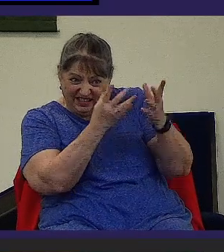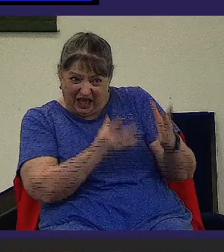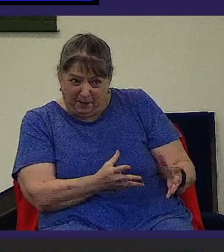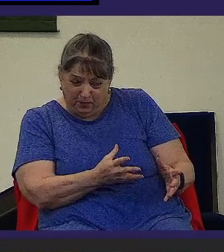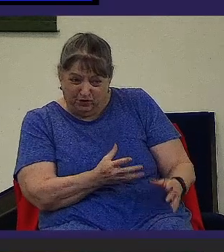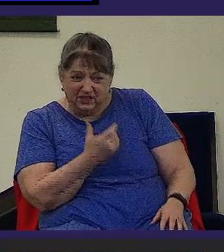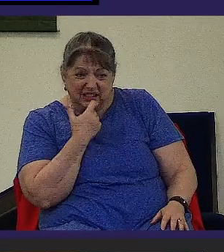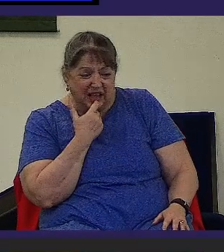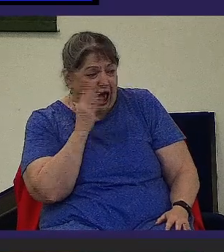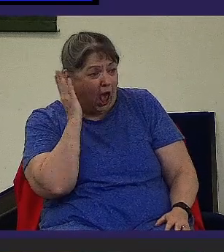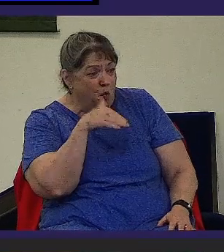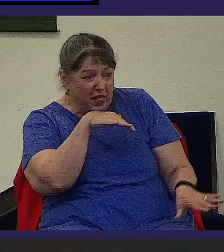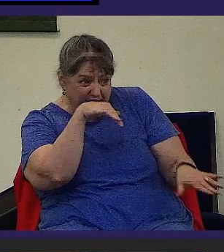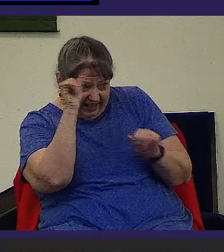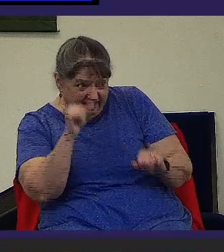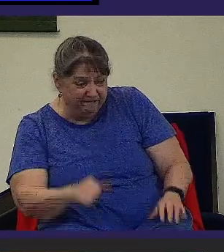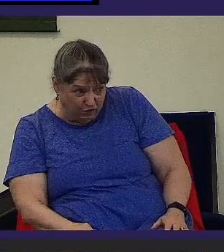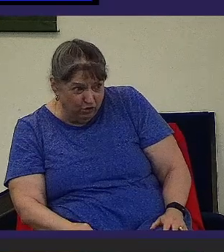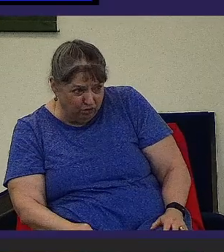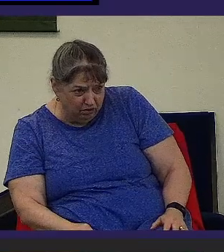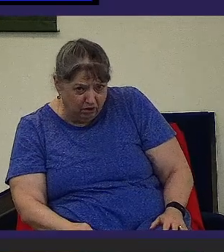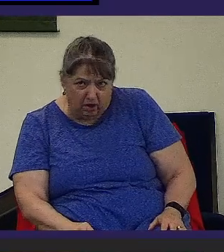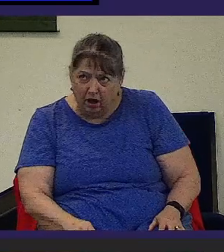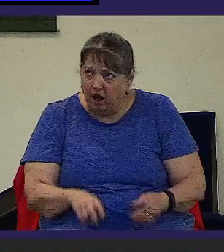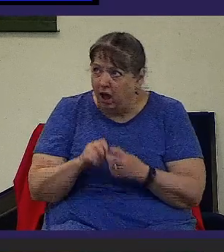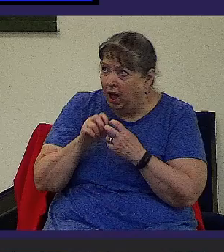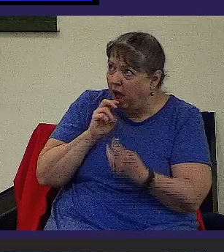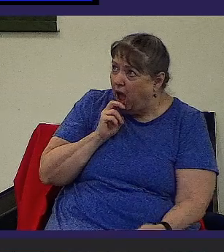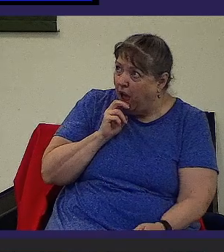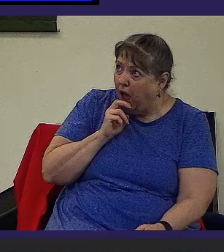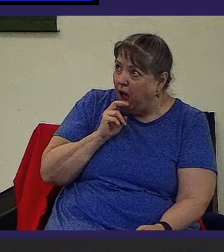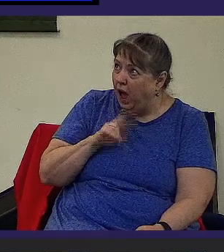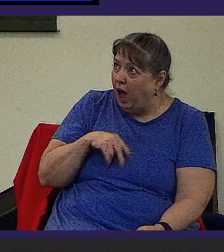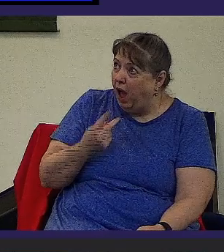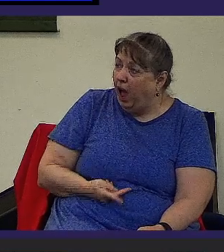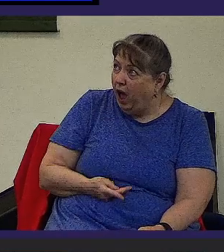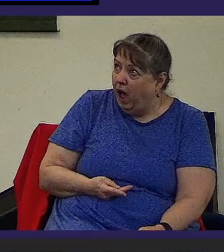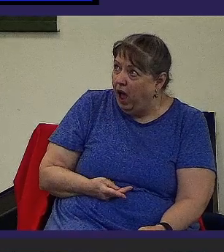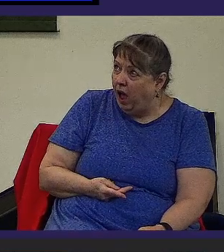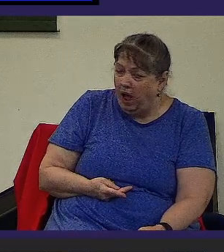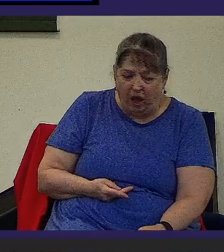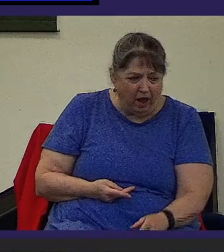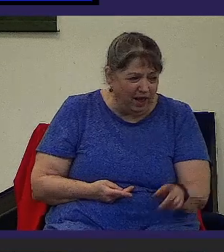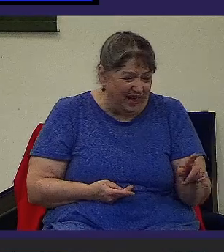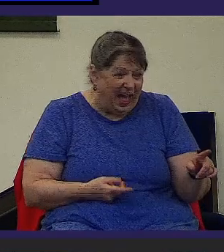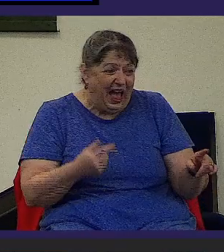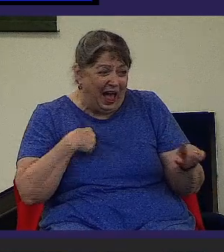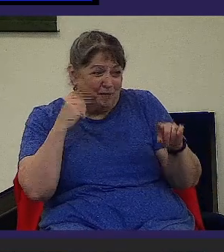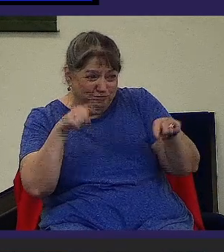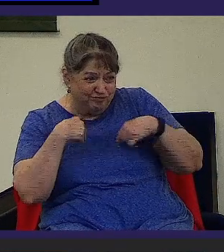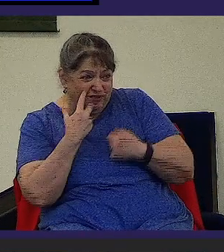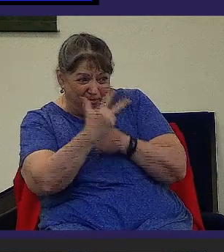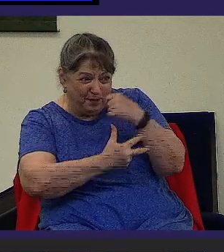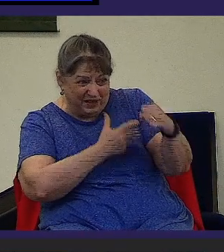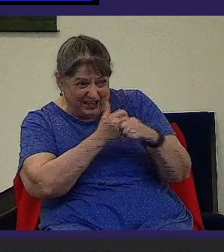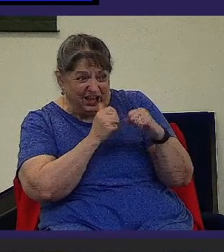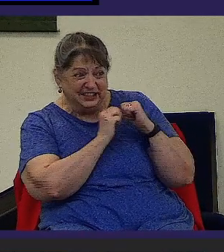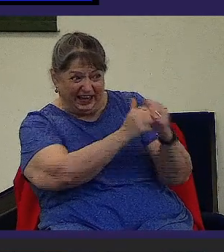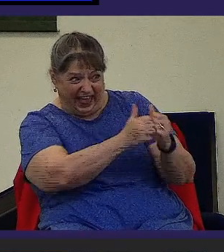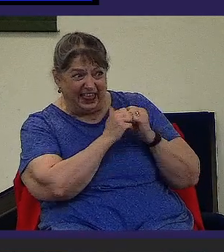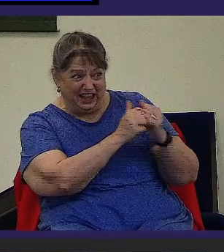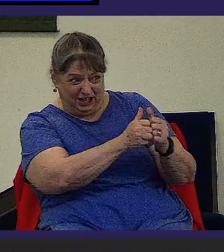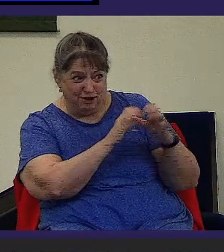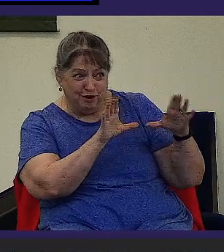i'm going to leave you in other words he tells them i'm not going to be with you like this i as i am very